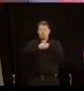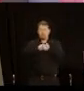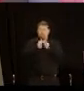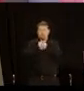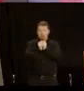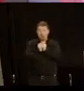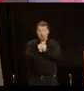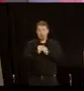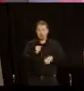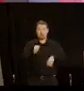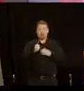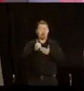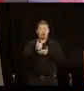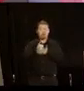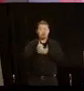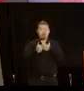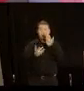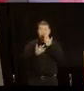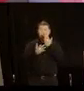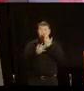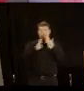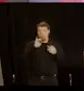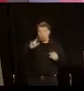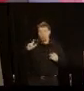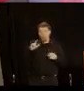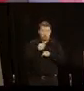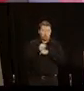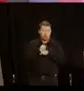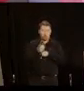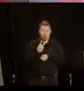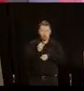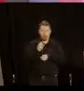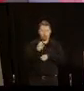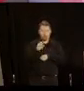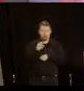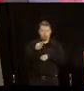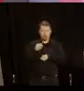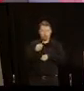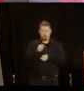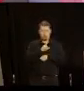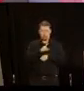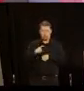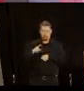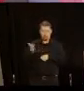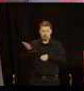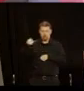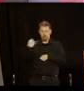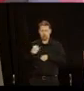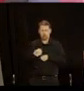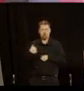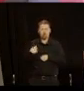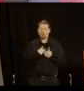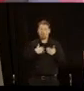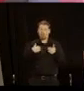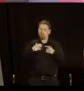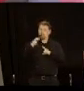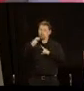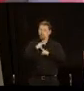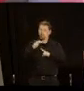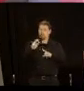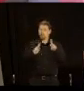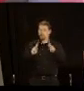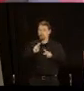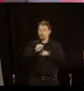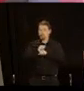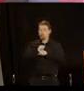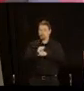bill 2 sessions ago. And so I have to tell you, you've got some real champions in the legislature,